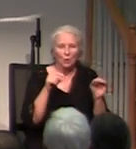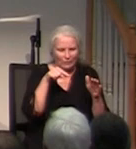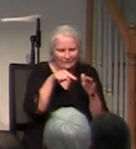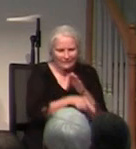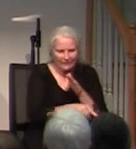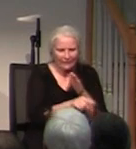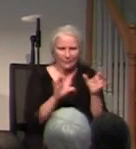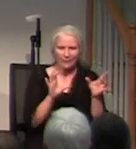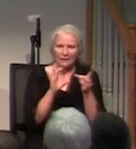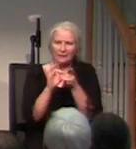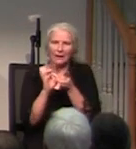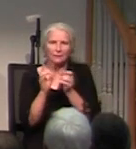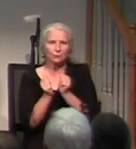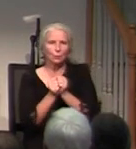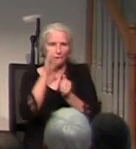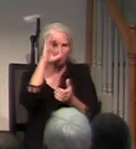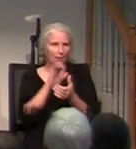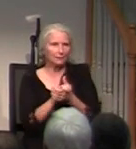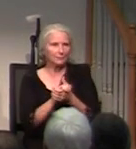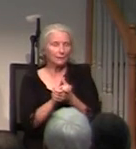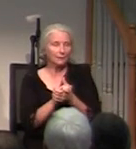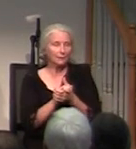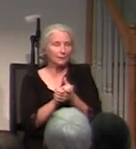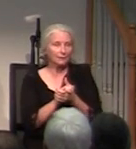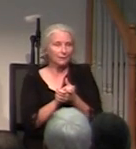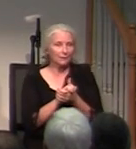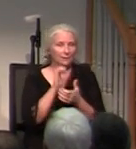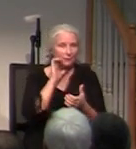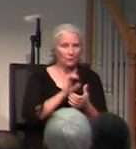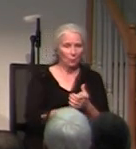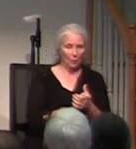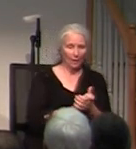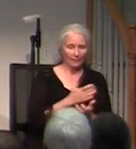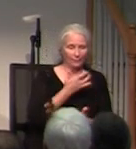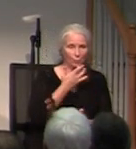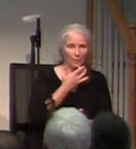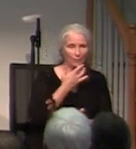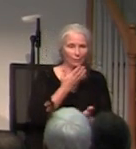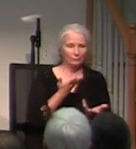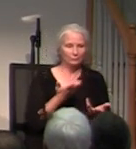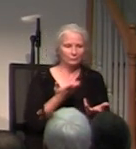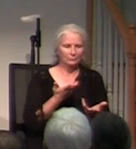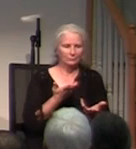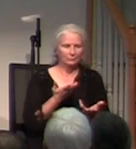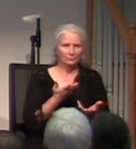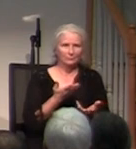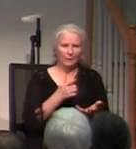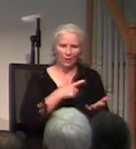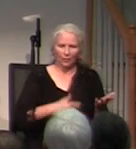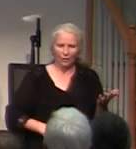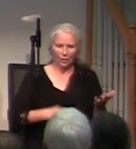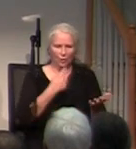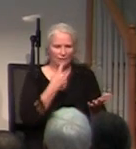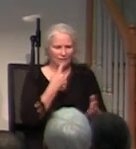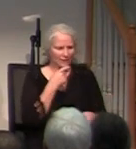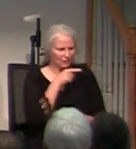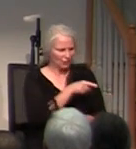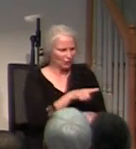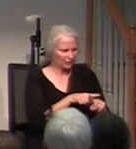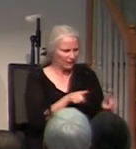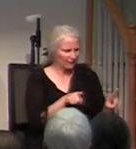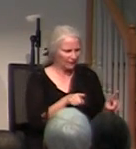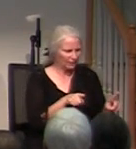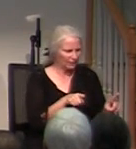bridegroom, she would rather, if you read it, the Lord is amazed. He's saying, you're different. You know, you want to pay for this. She's out